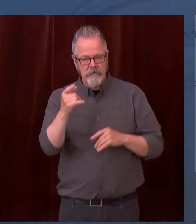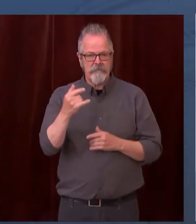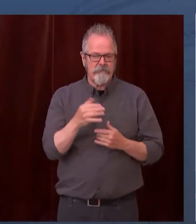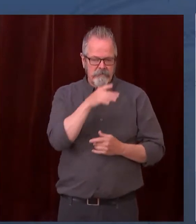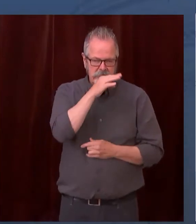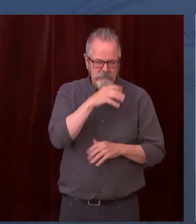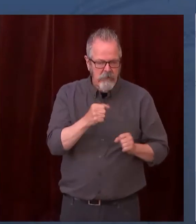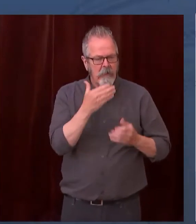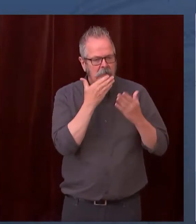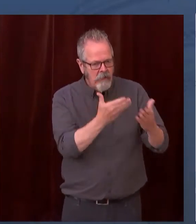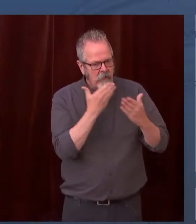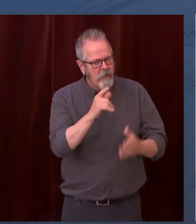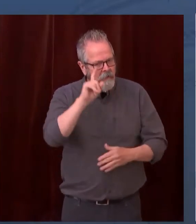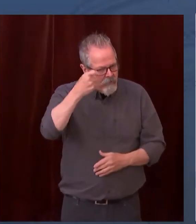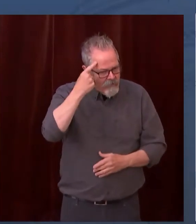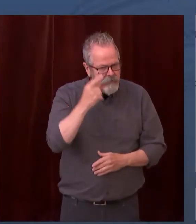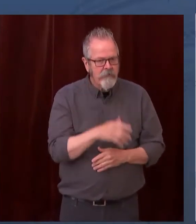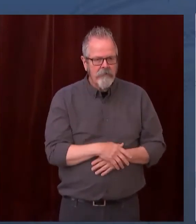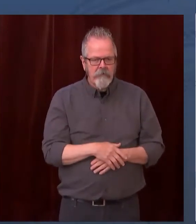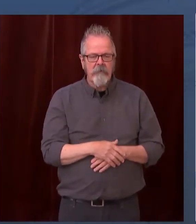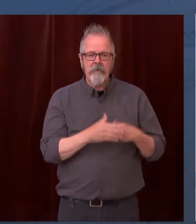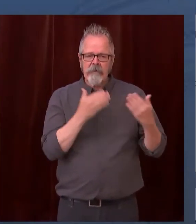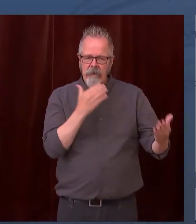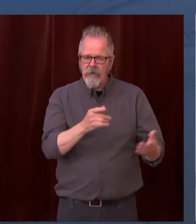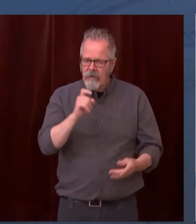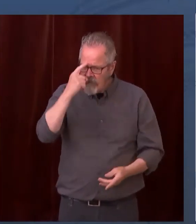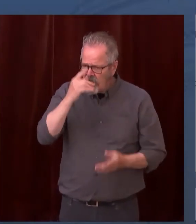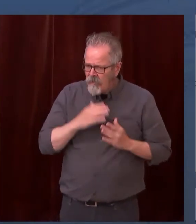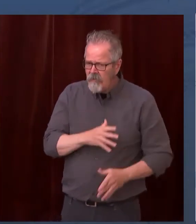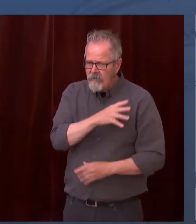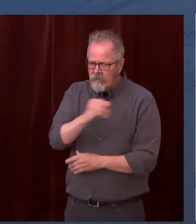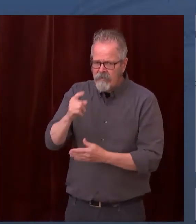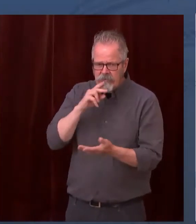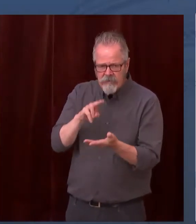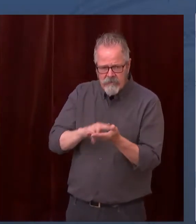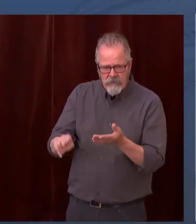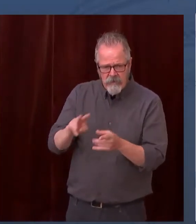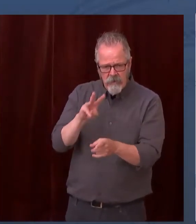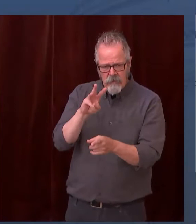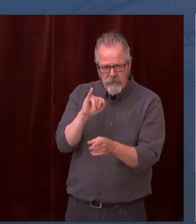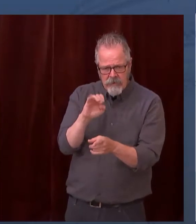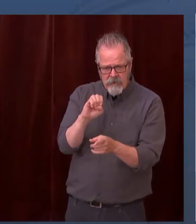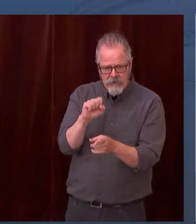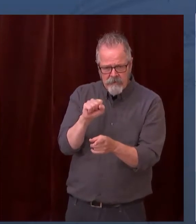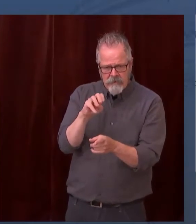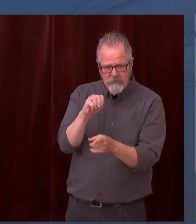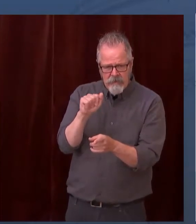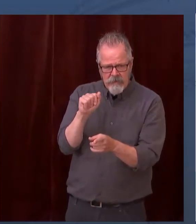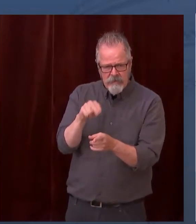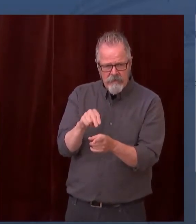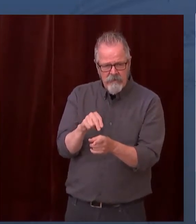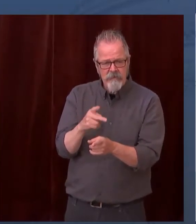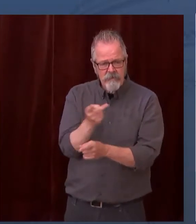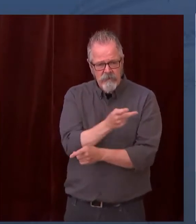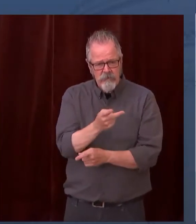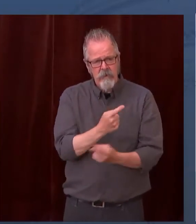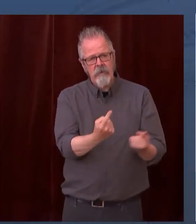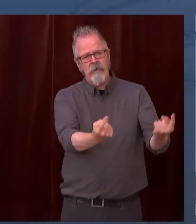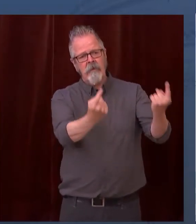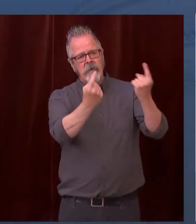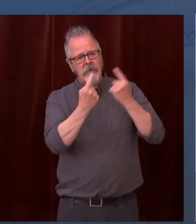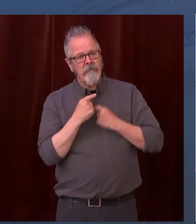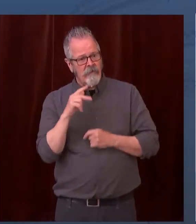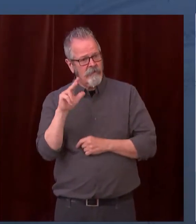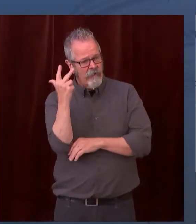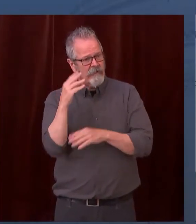the community leaders, our health district, our healthcare professionals, and also our business community to hear